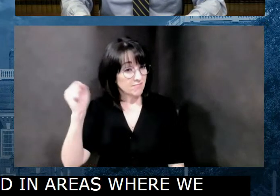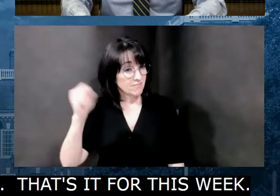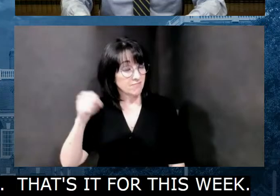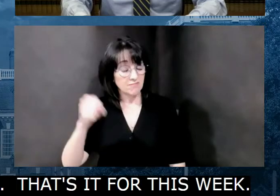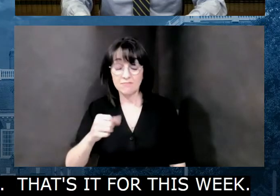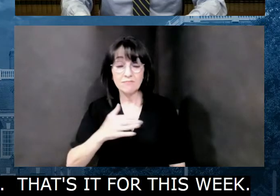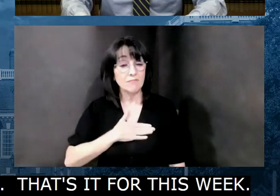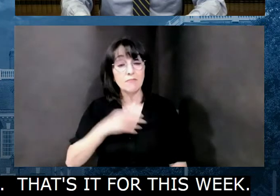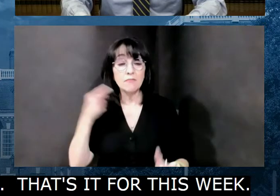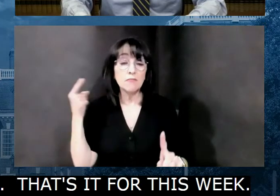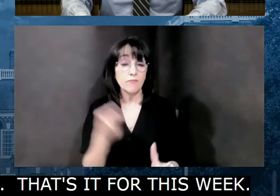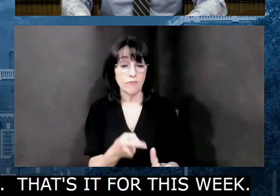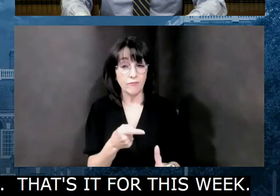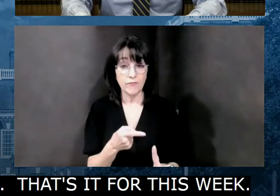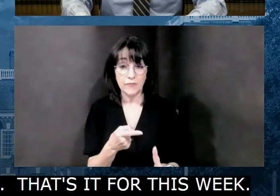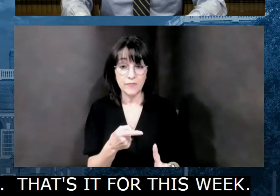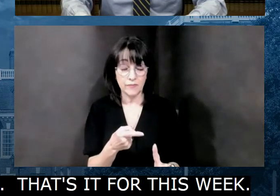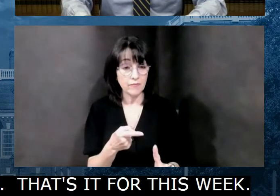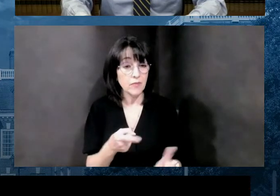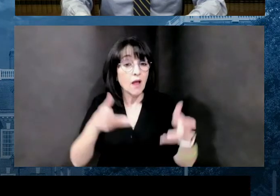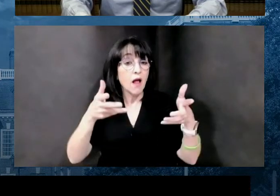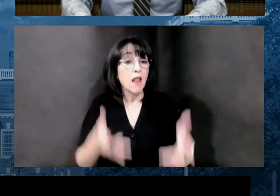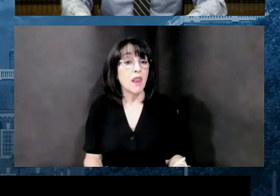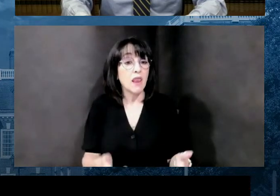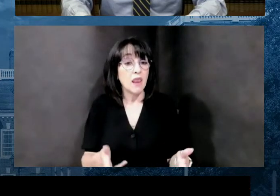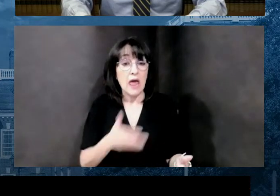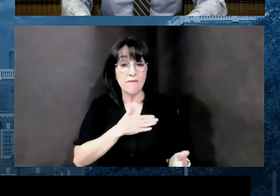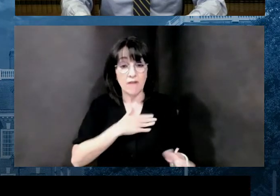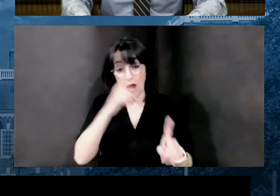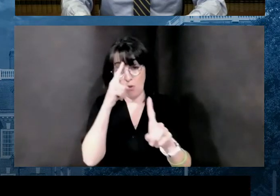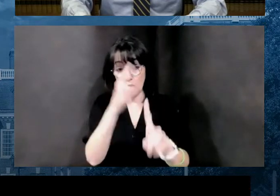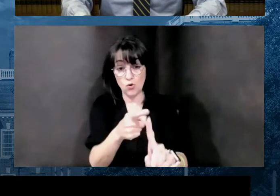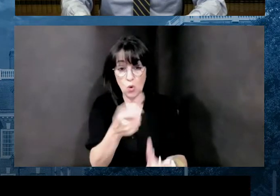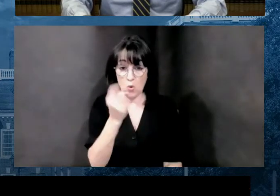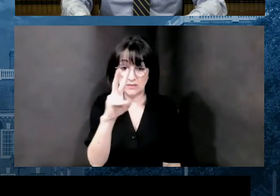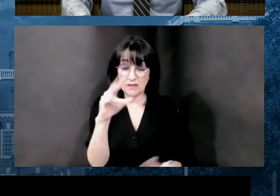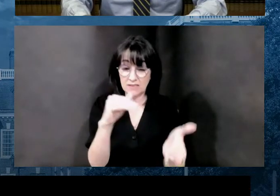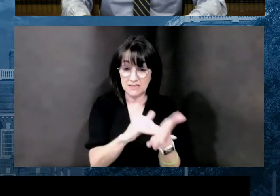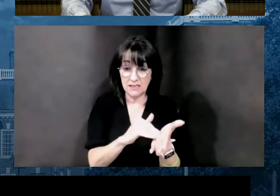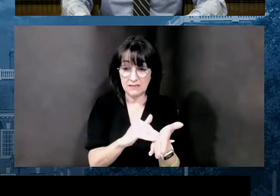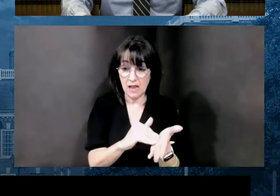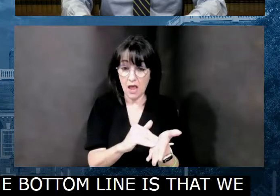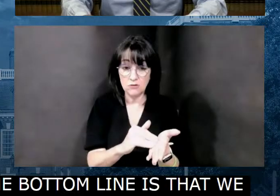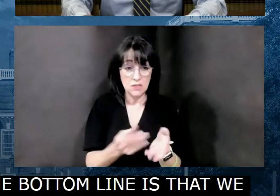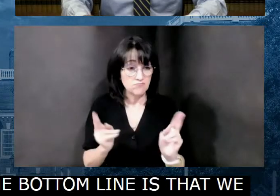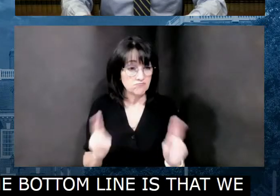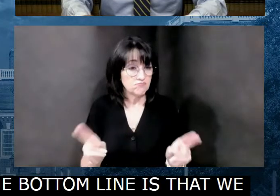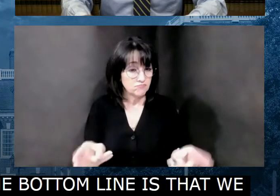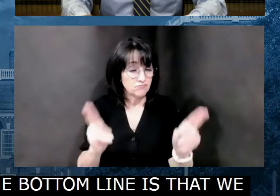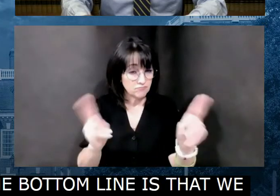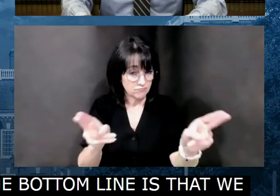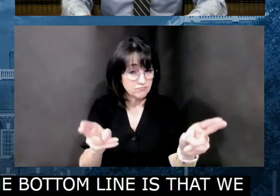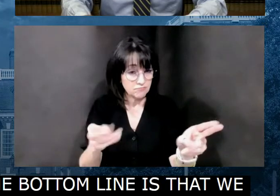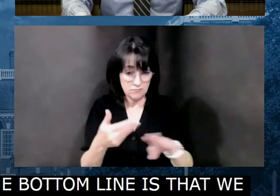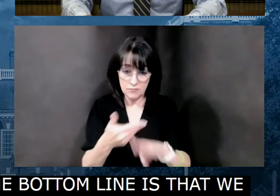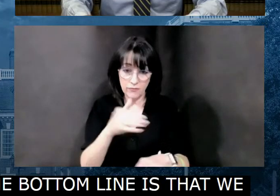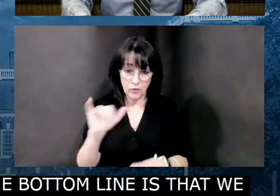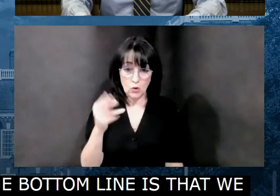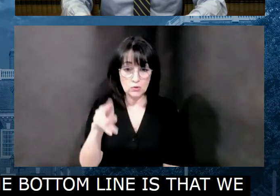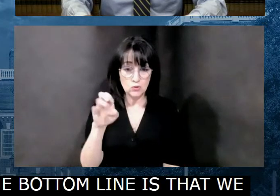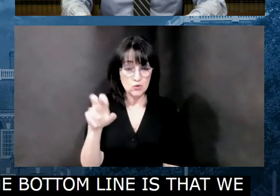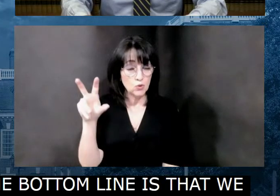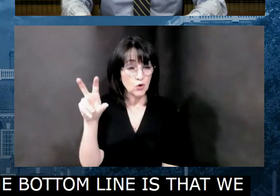17,000 vaccines that we need to deliver by 4th of July, by June 30th. We want